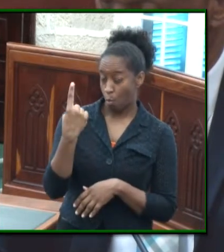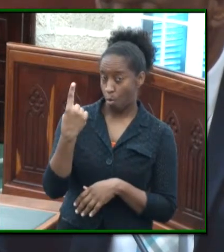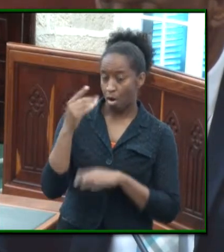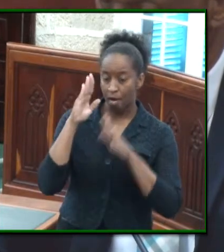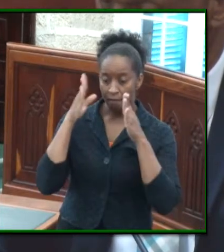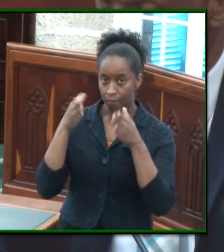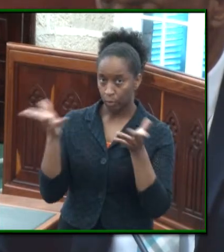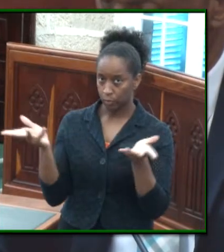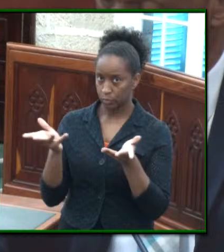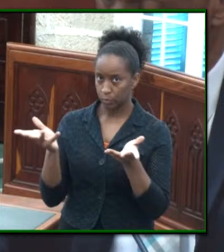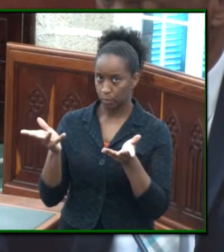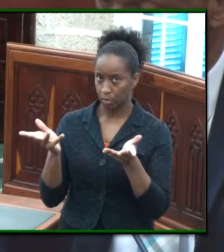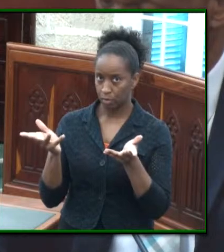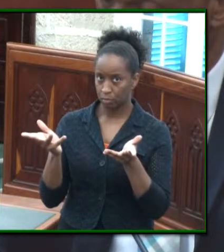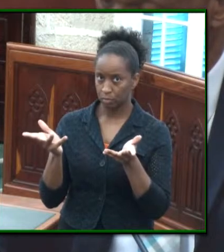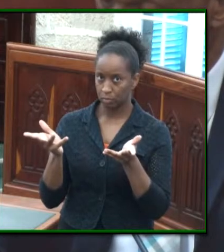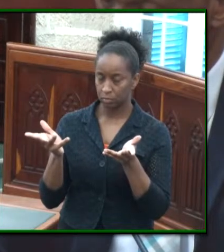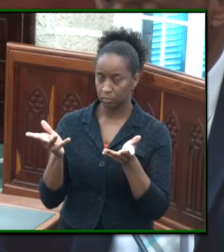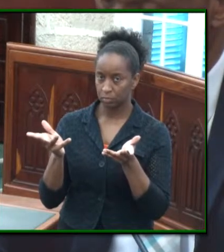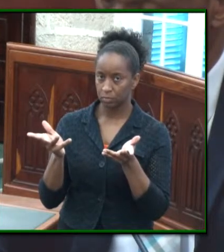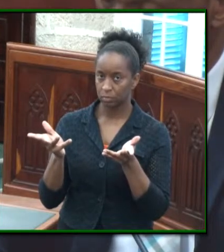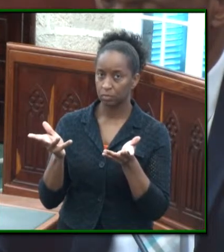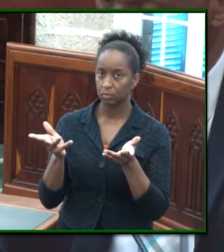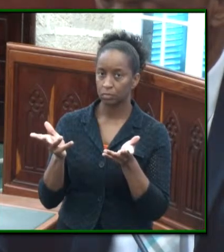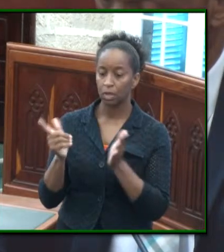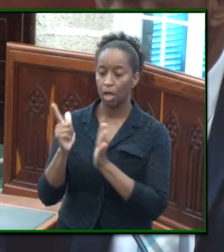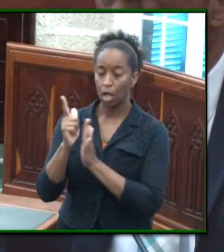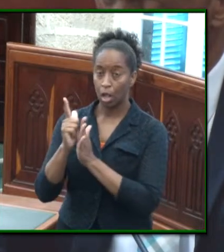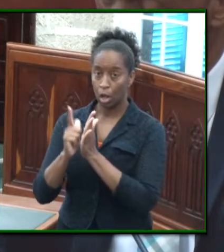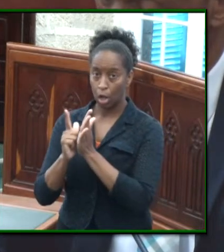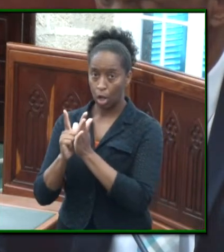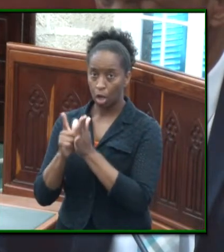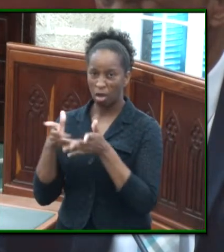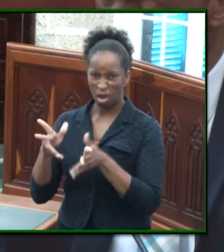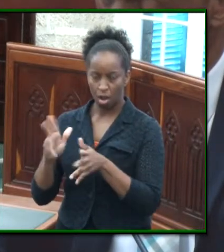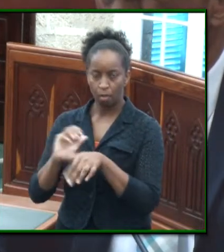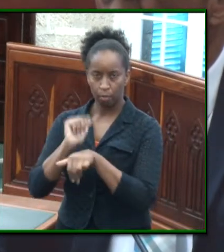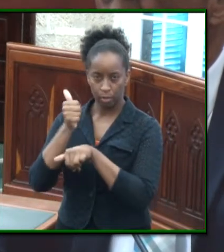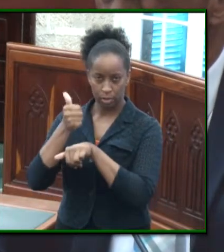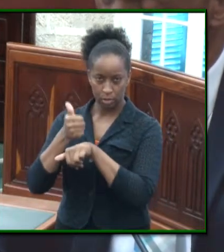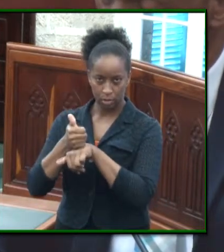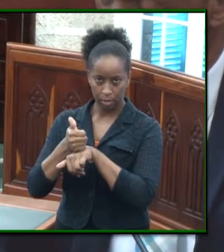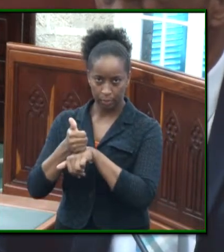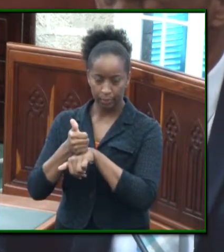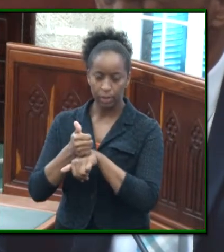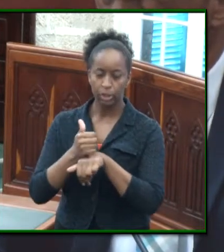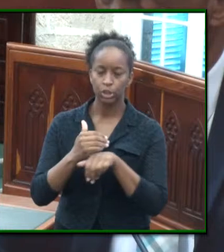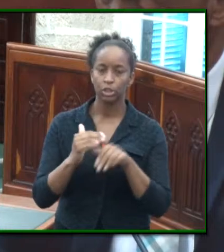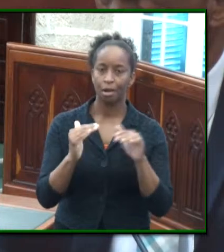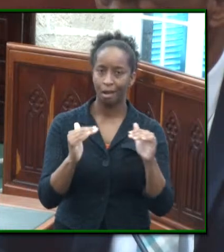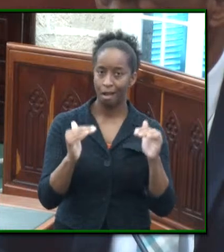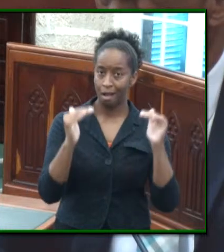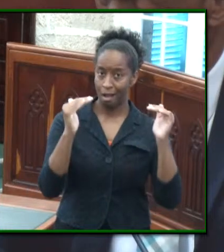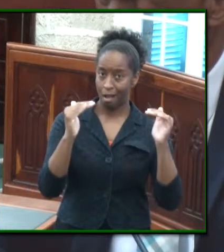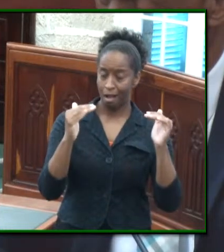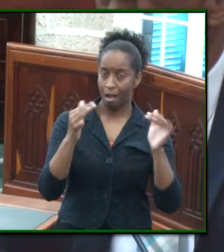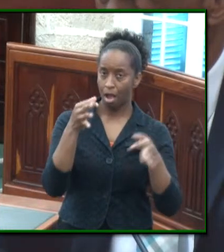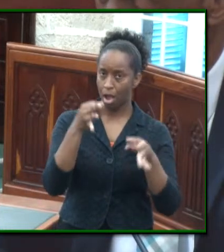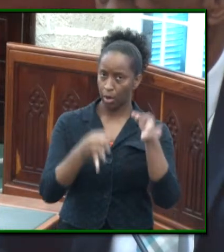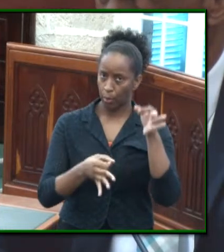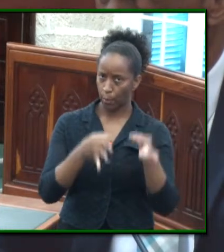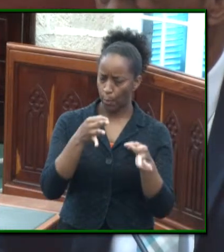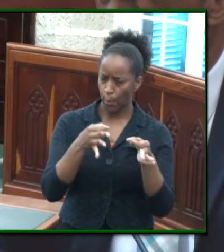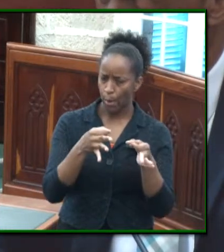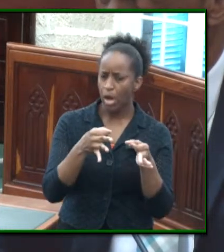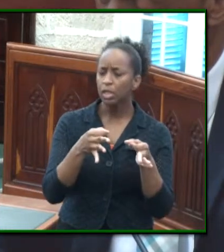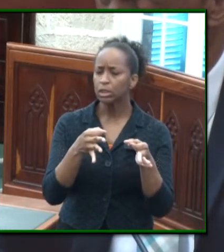statutory establishment of a commercial division of the High Court. We recognize